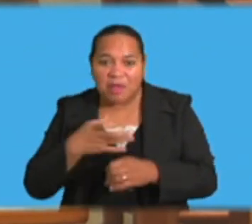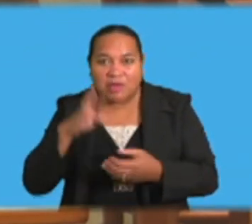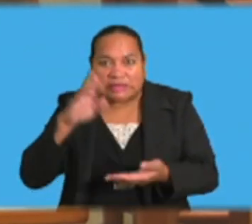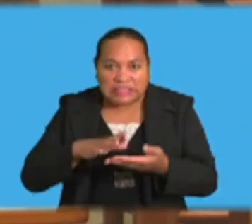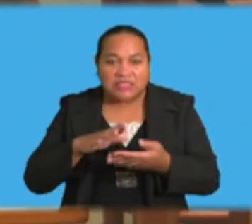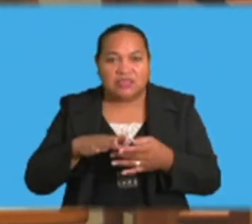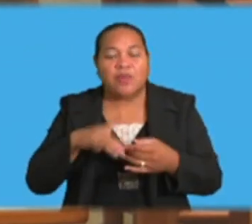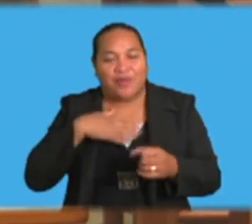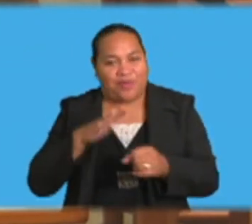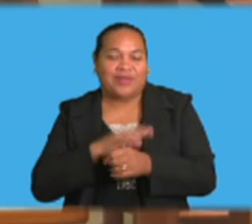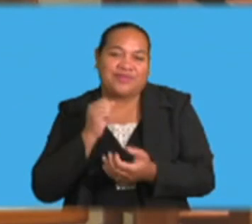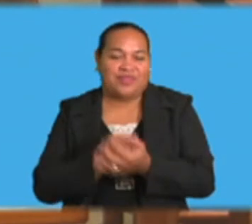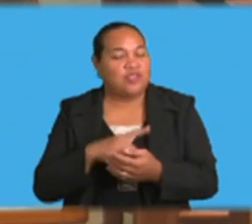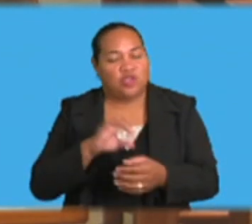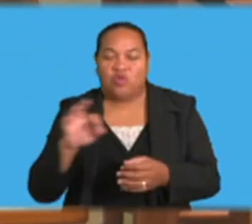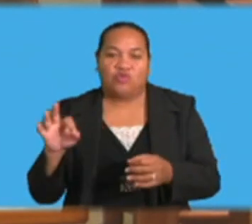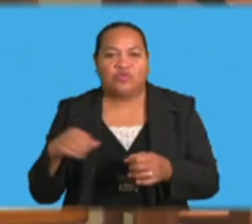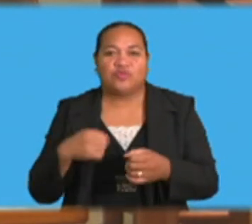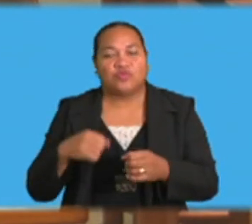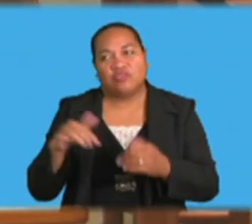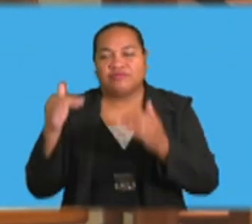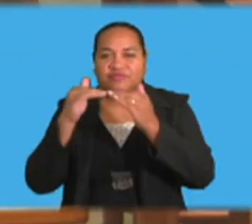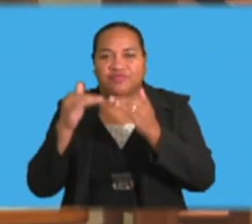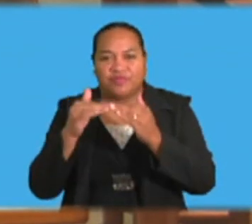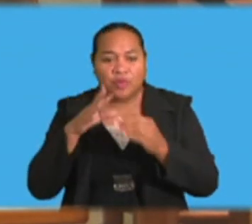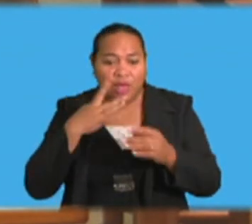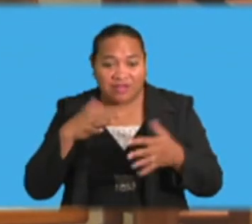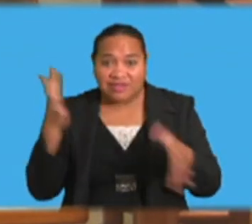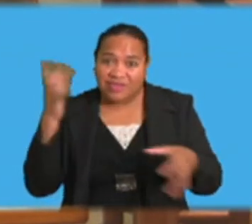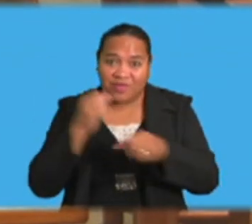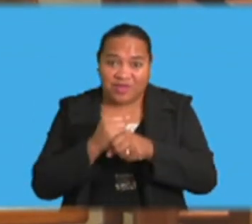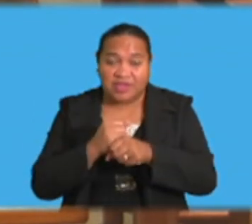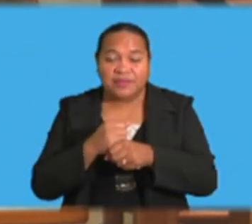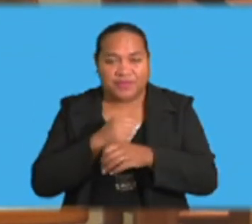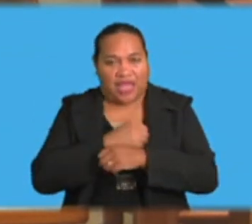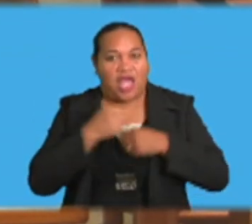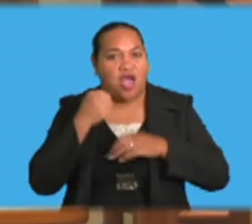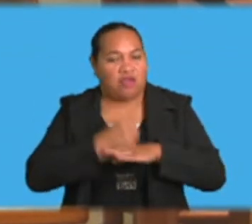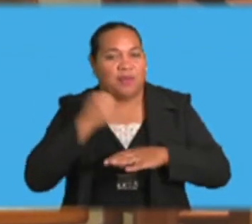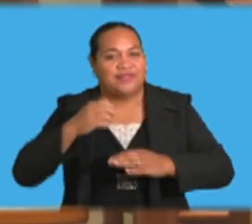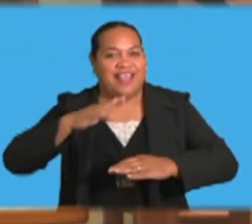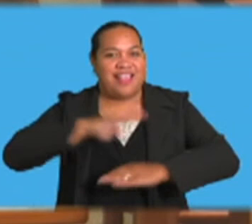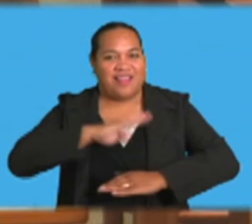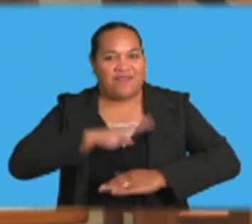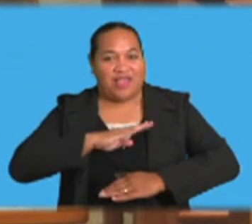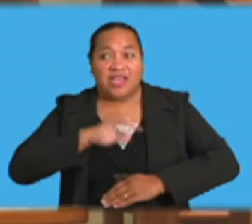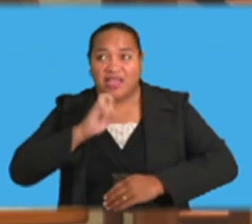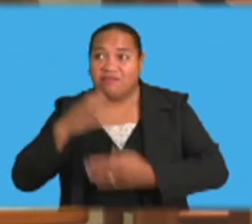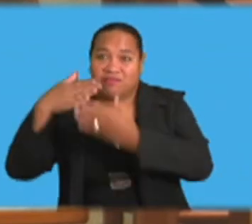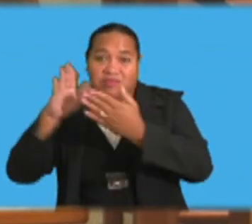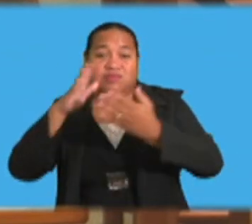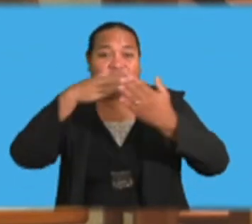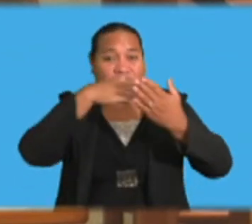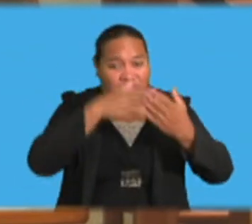this House that this is not the case. In conclusion, Madam Speaker, our government is satisfied that the ratification of the two United